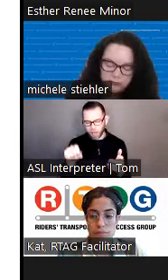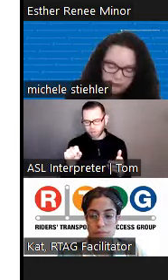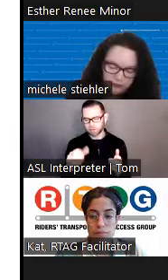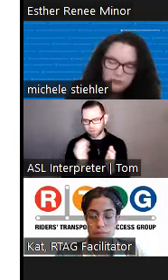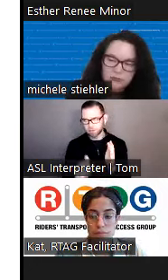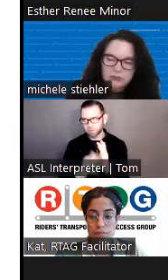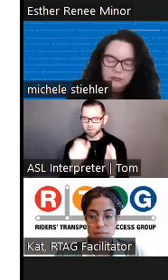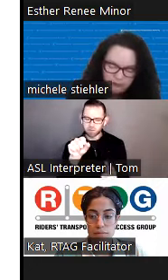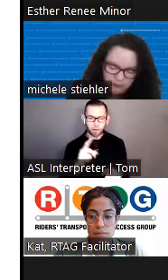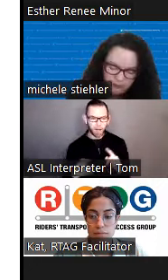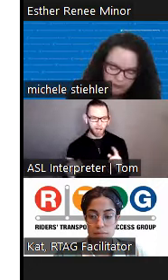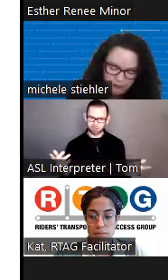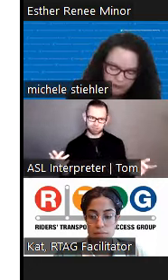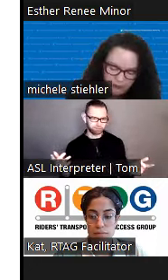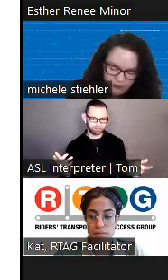it just seems,